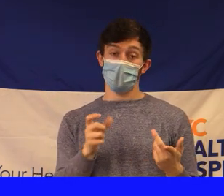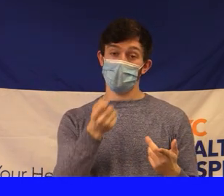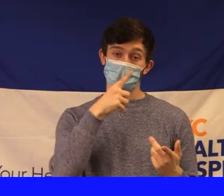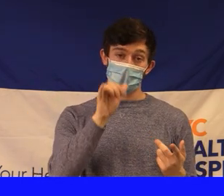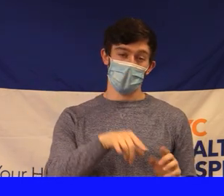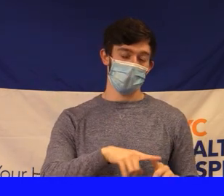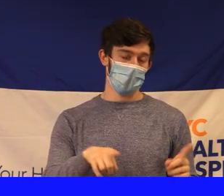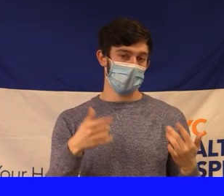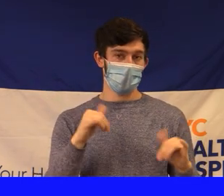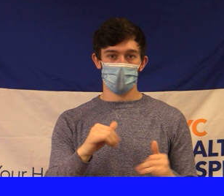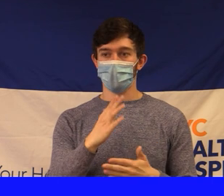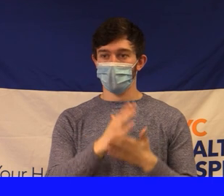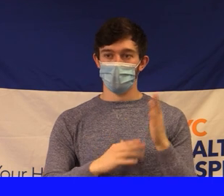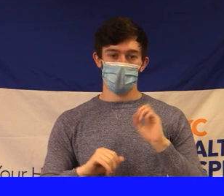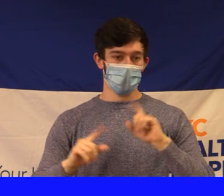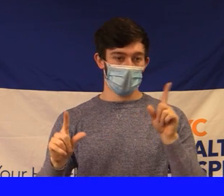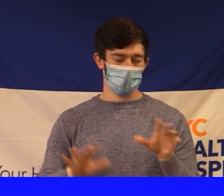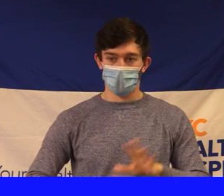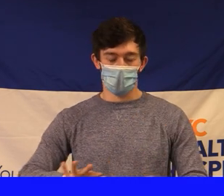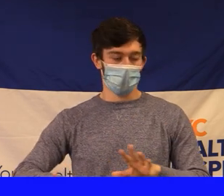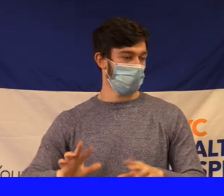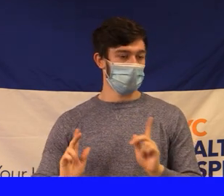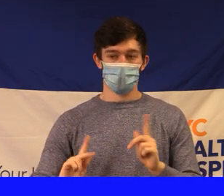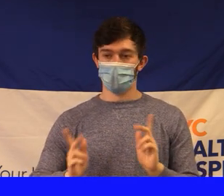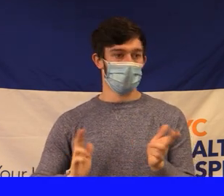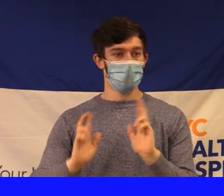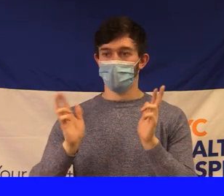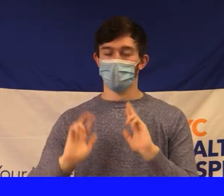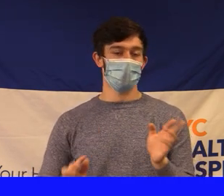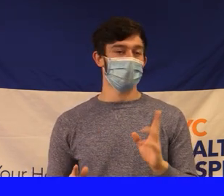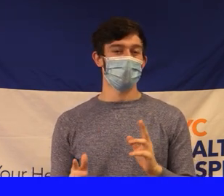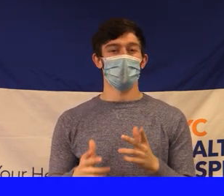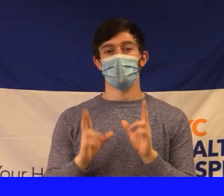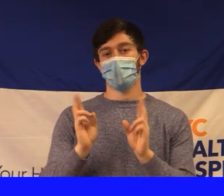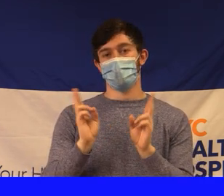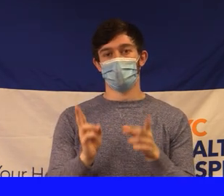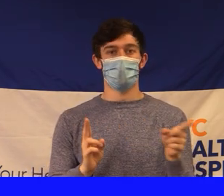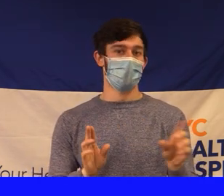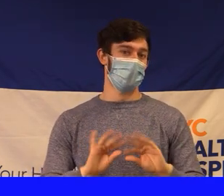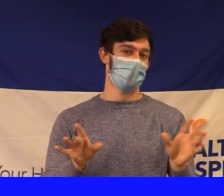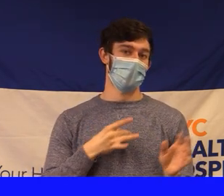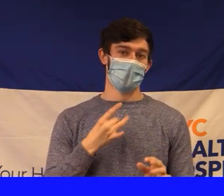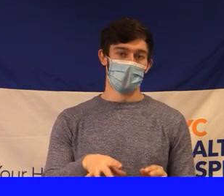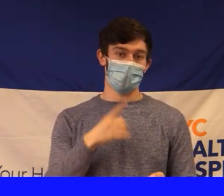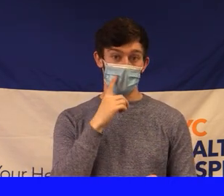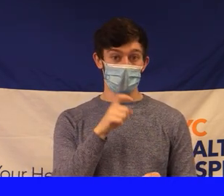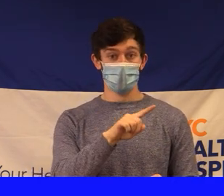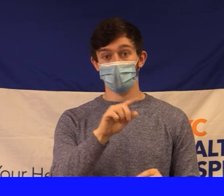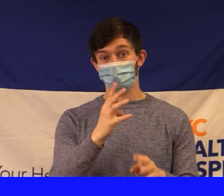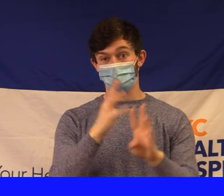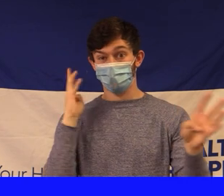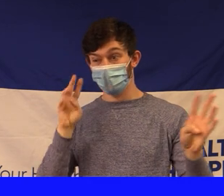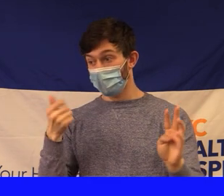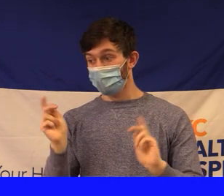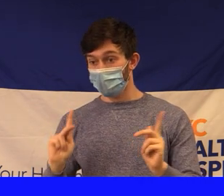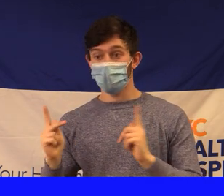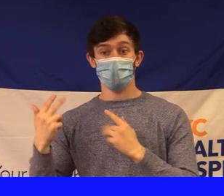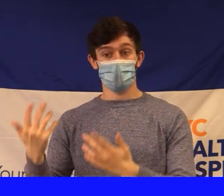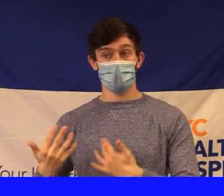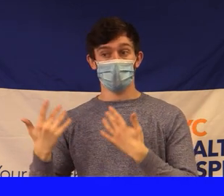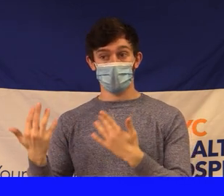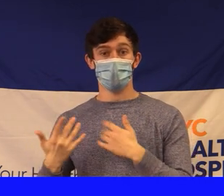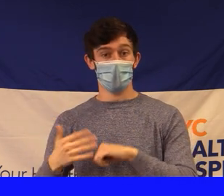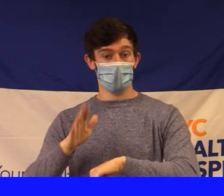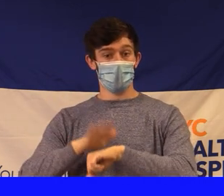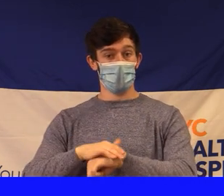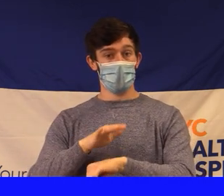there is that level of surprise, and then we scramble and people are, and Hunter doesn't like it, of course, because their people are waiting in on the